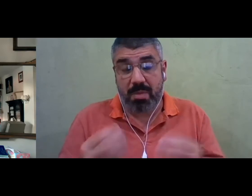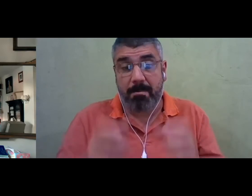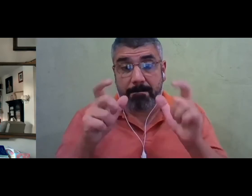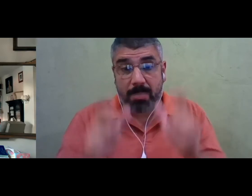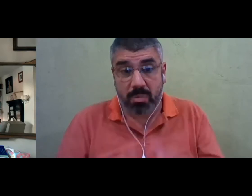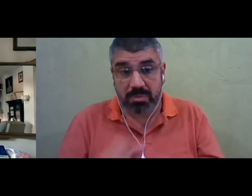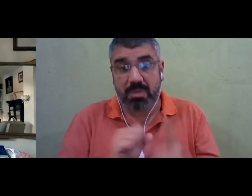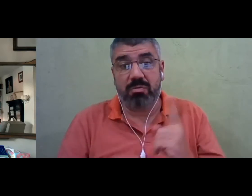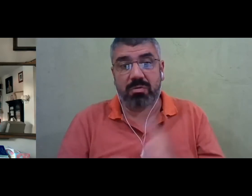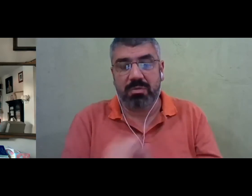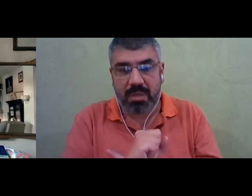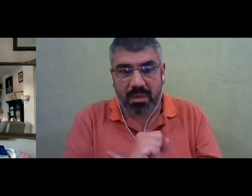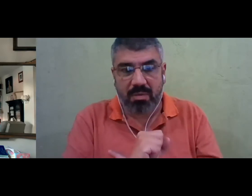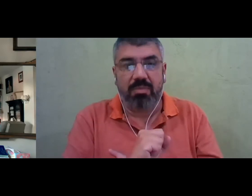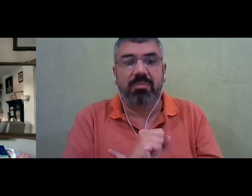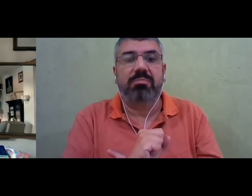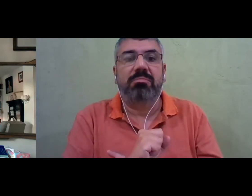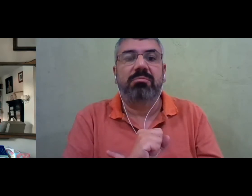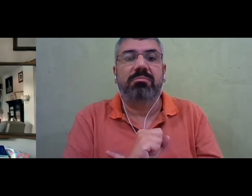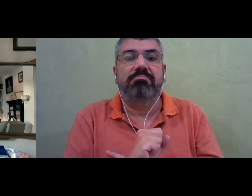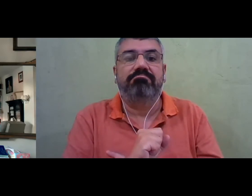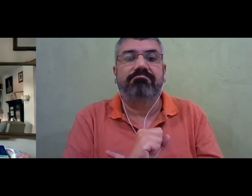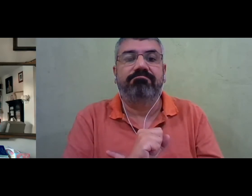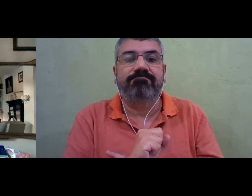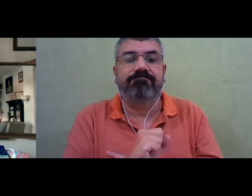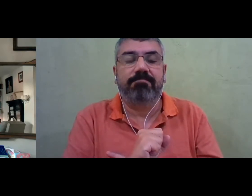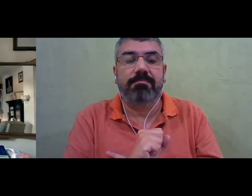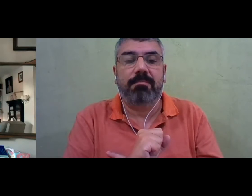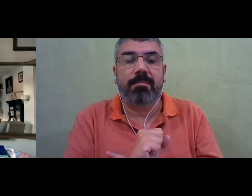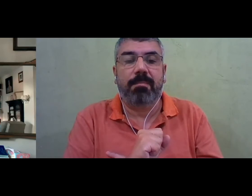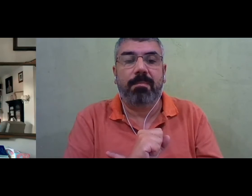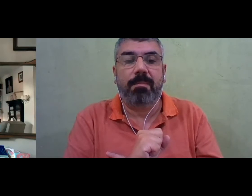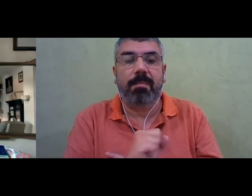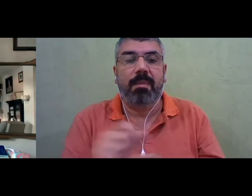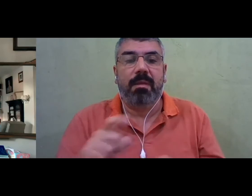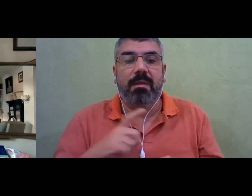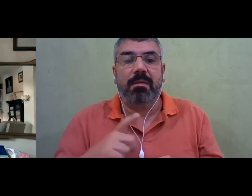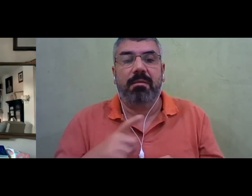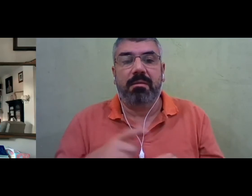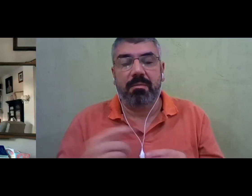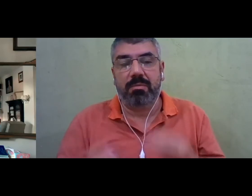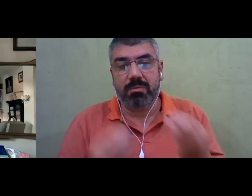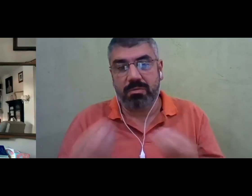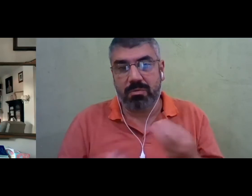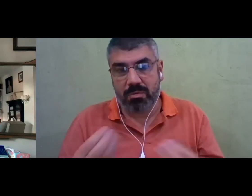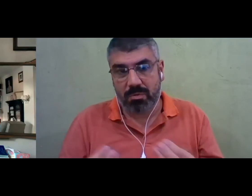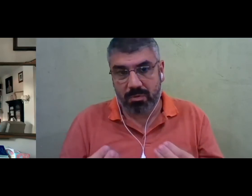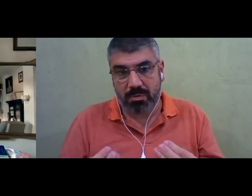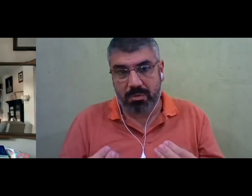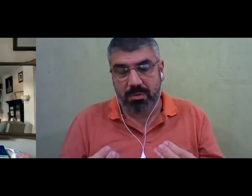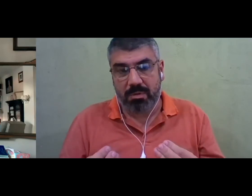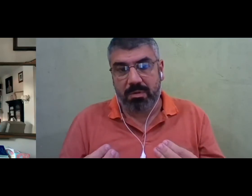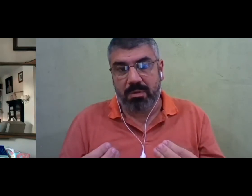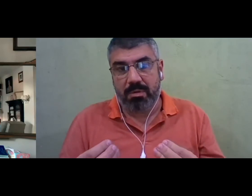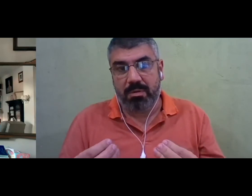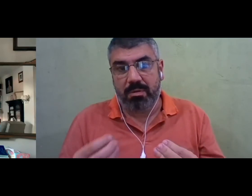basis in reality than someone who speaks from a very narrow point of view. Now, about continuity, you make a